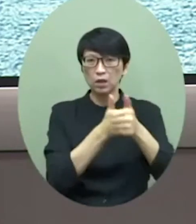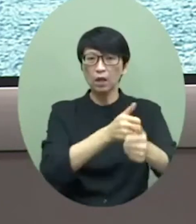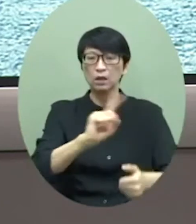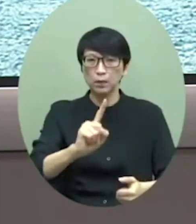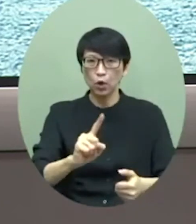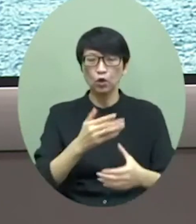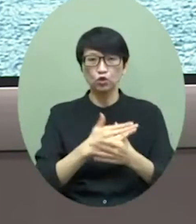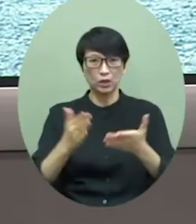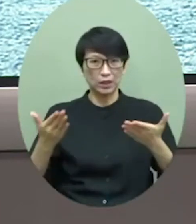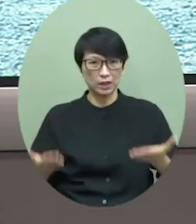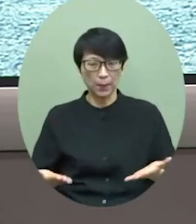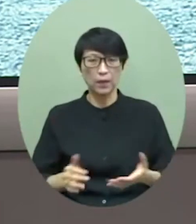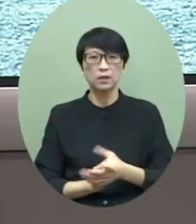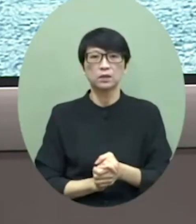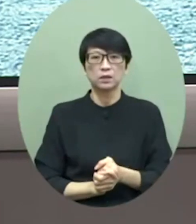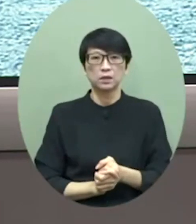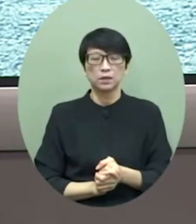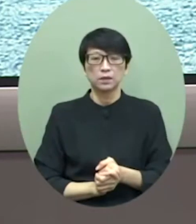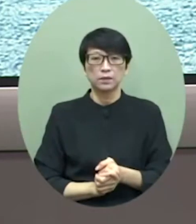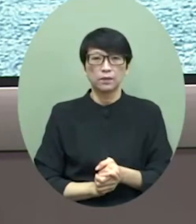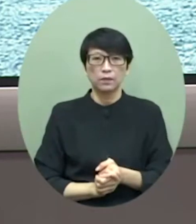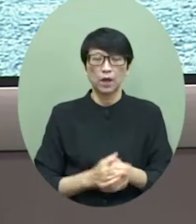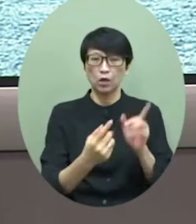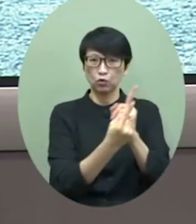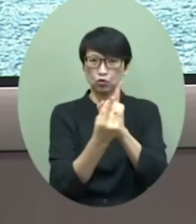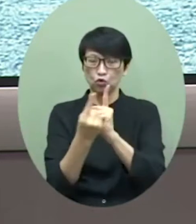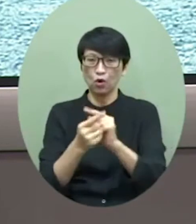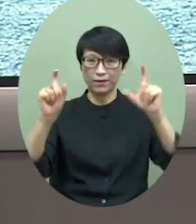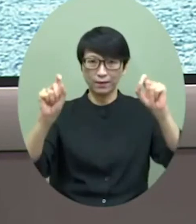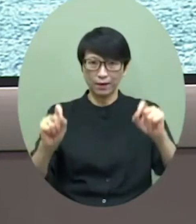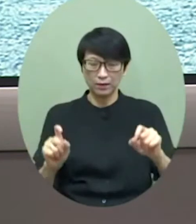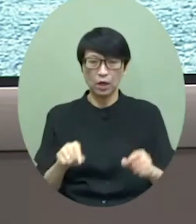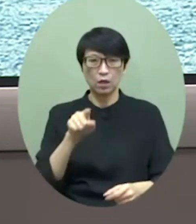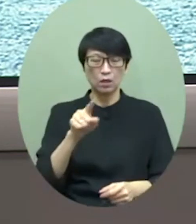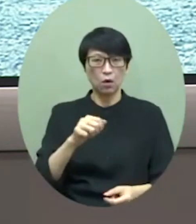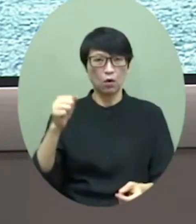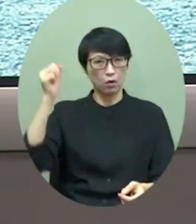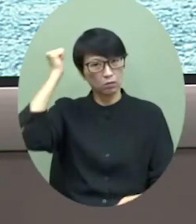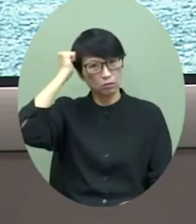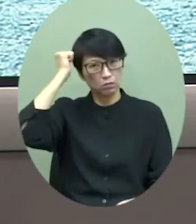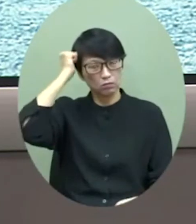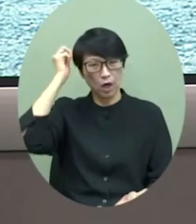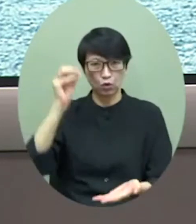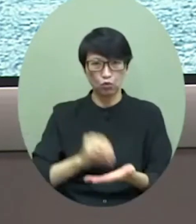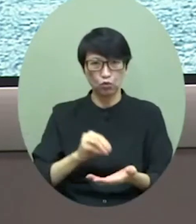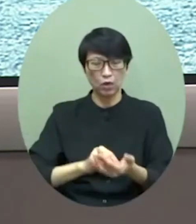your rationale and the legal basis for doing so. Therefore, today I'm going to spend some time to explain to